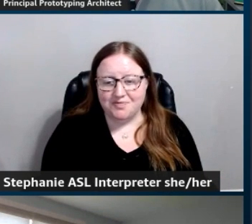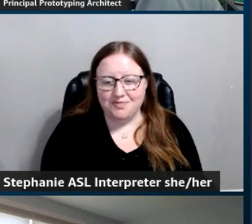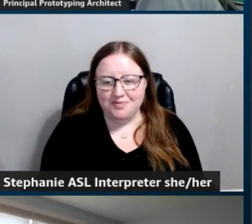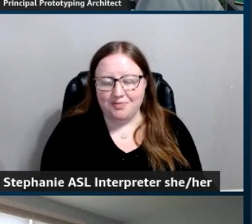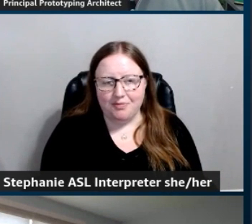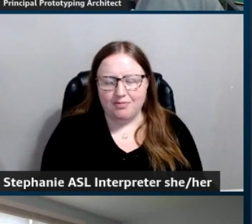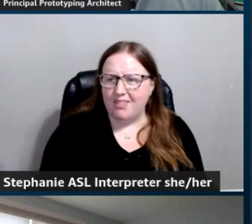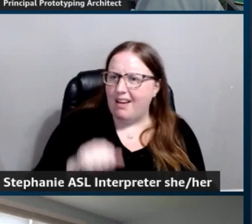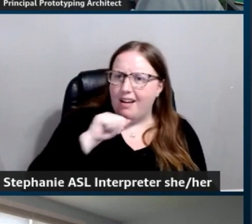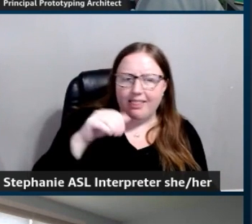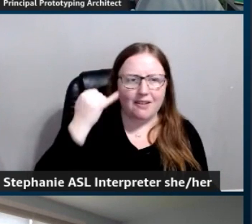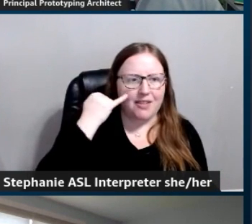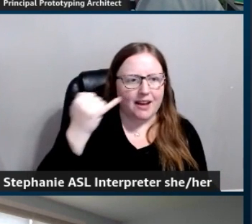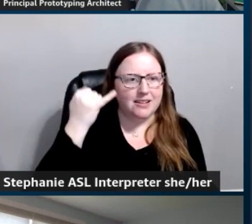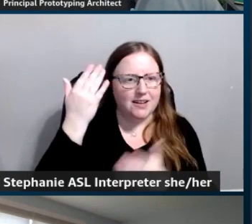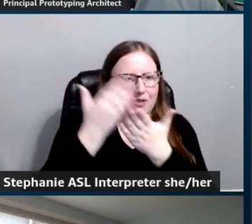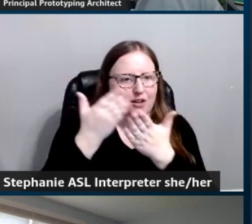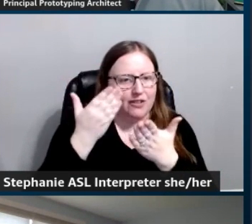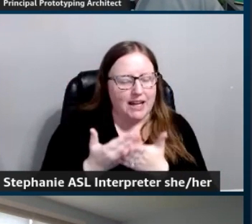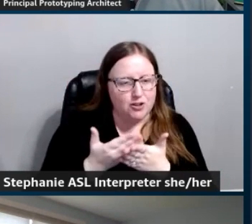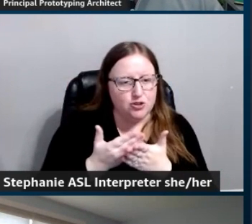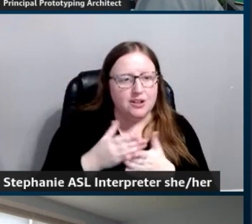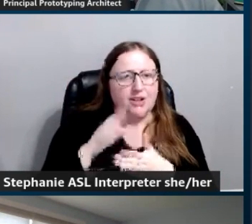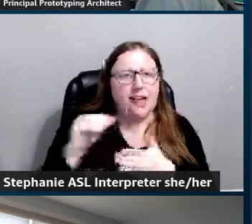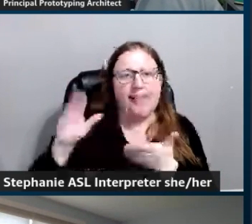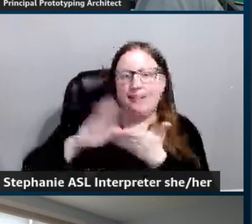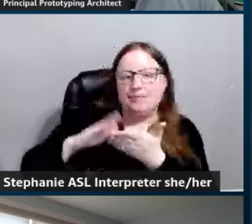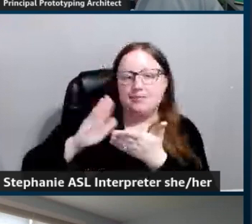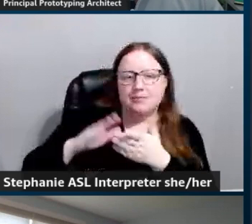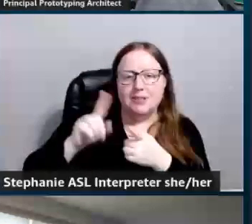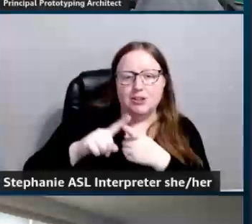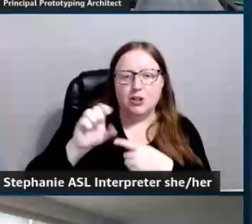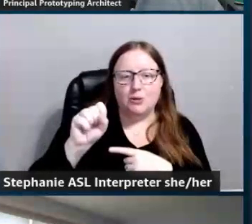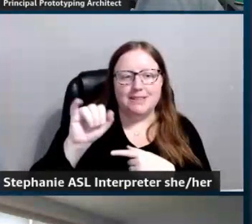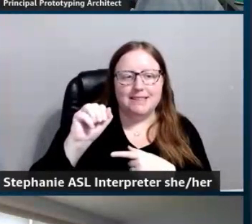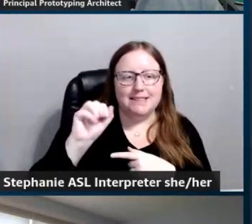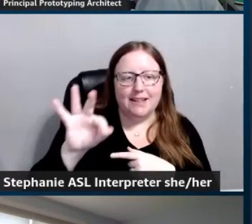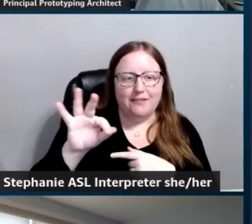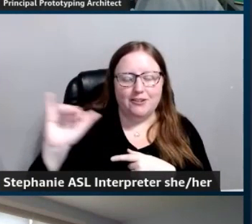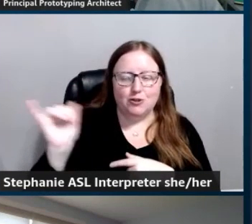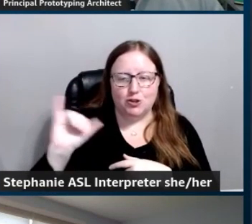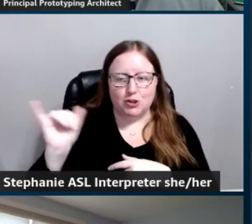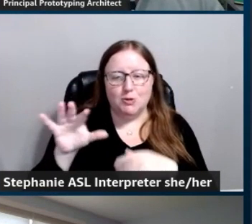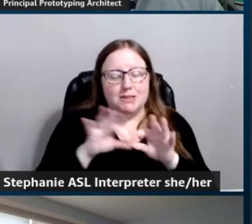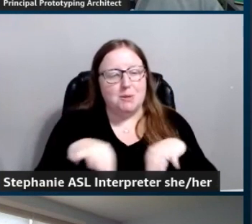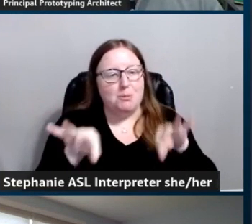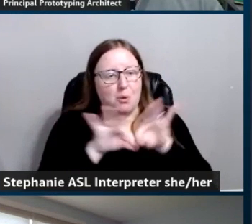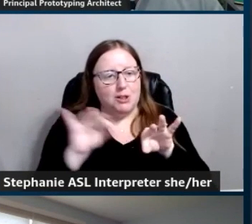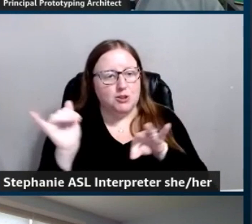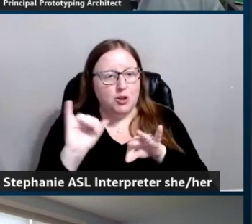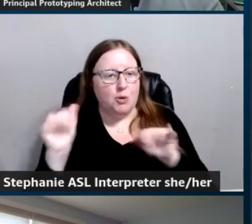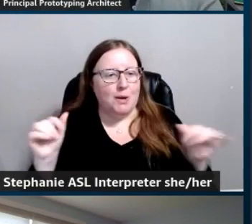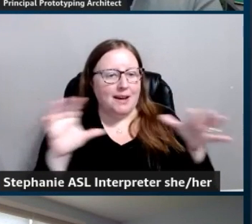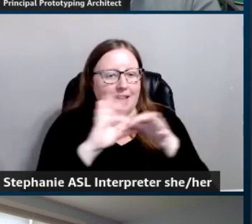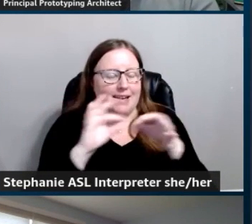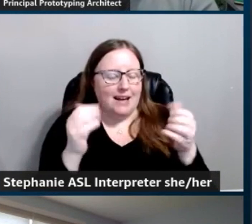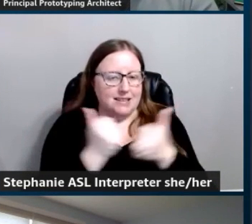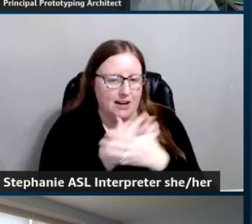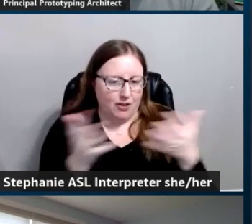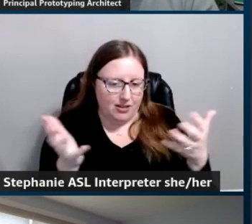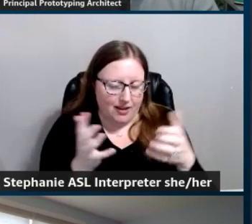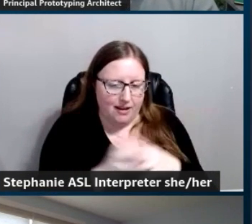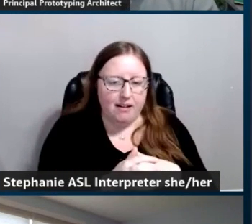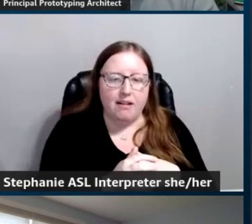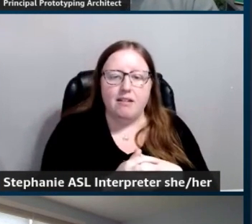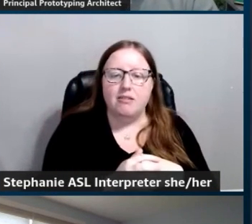Love the idea of the verification. Also the shout out to SIF as well. Of course, important here as we can connect all this, because all